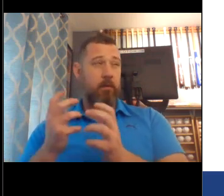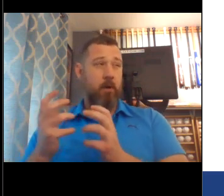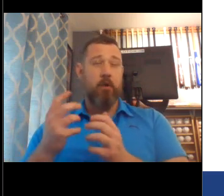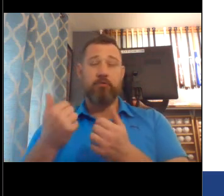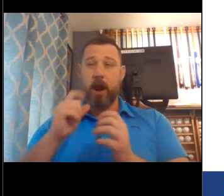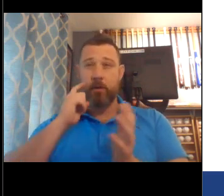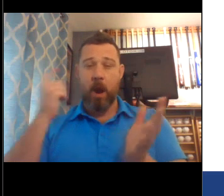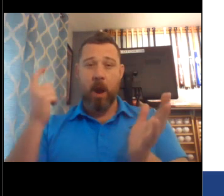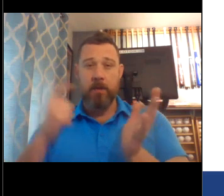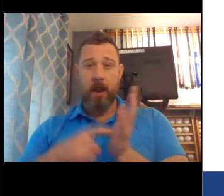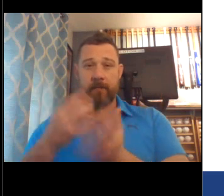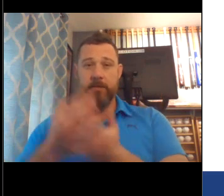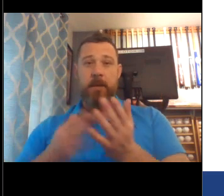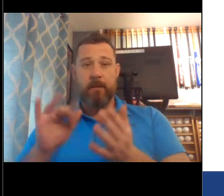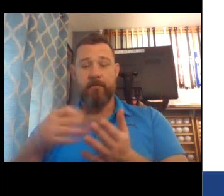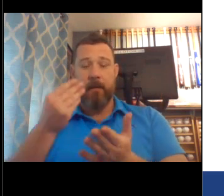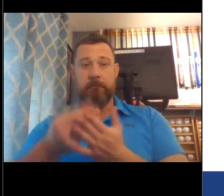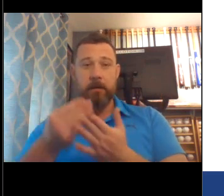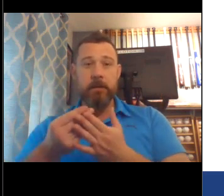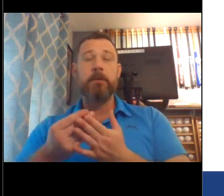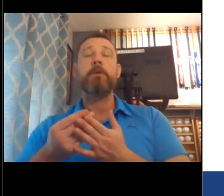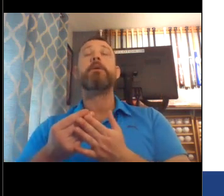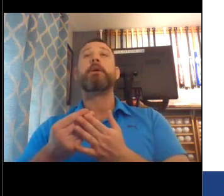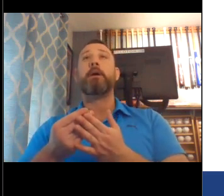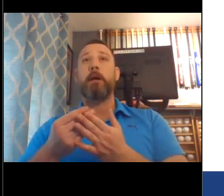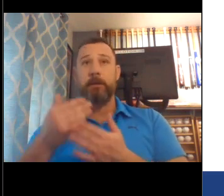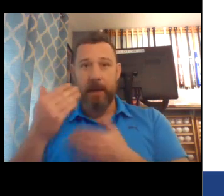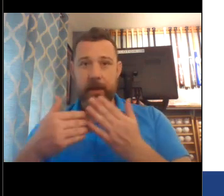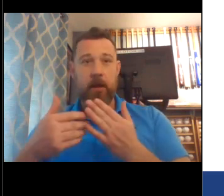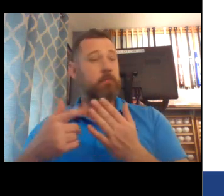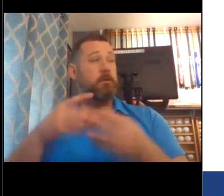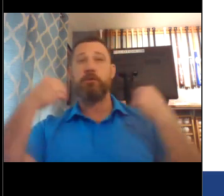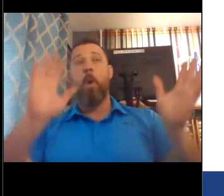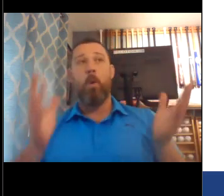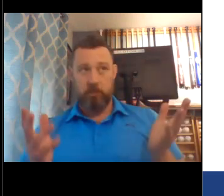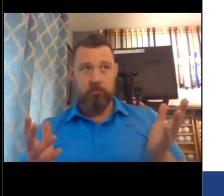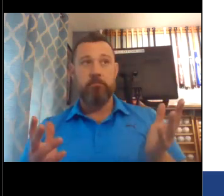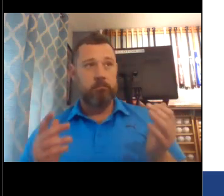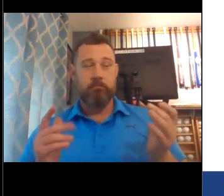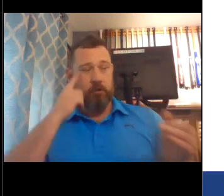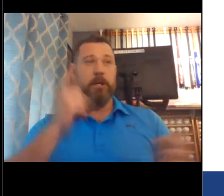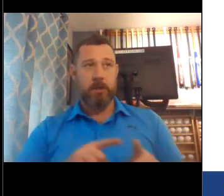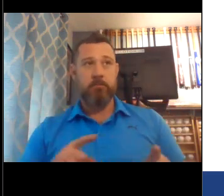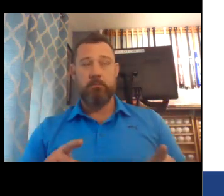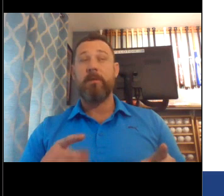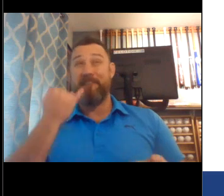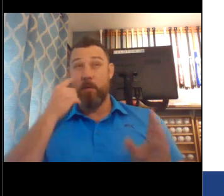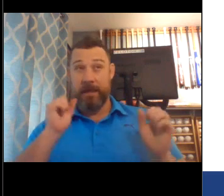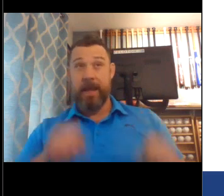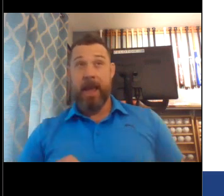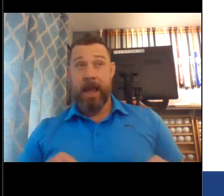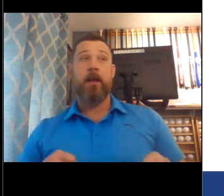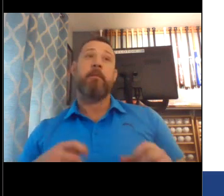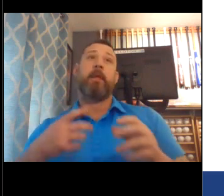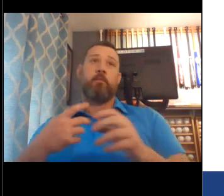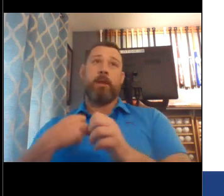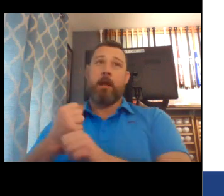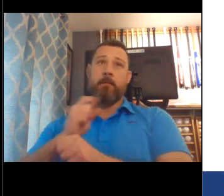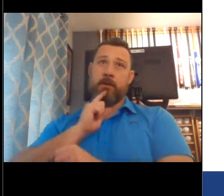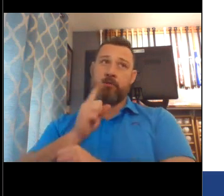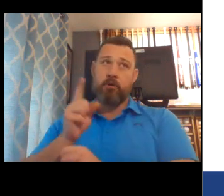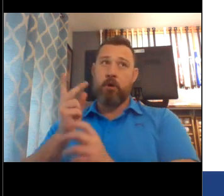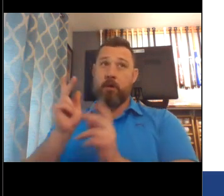identify some of that funding and get there. Sold. Yeah. I think if we could do that, maybe we could make sure that the people